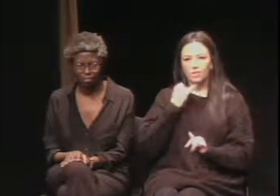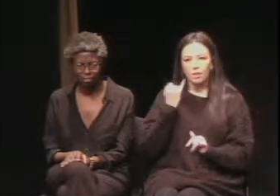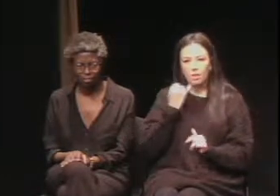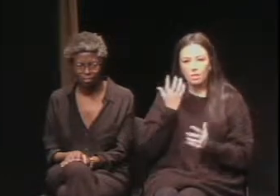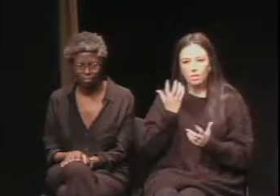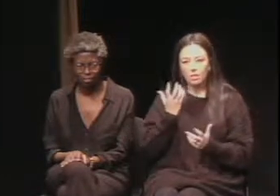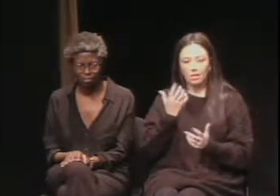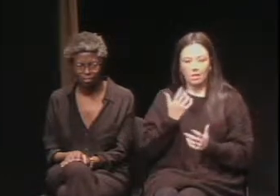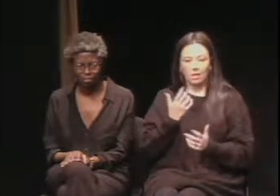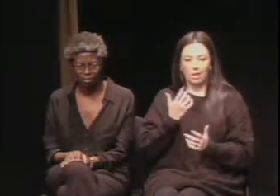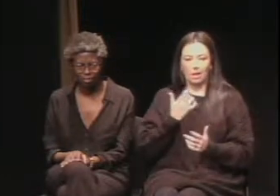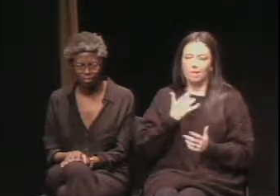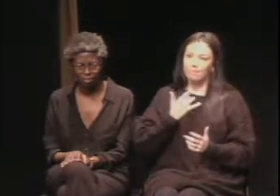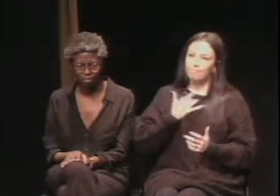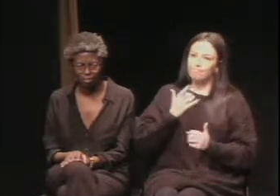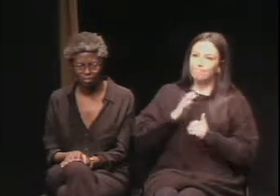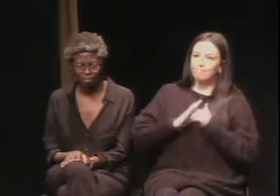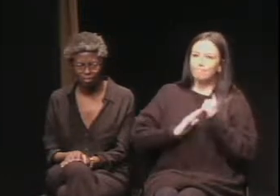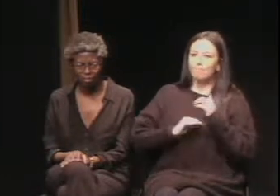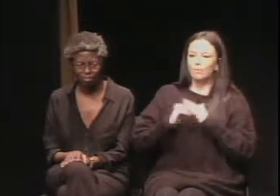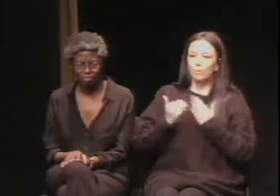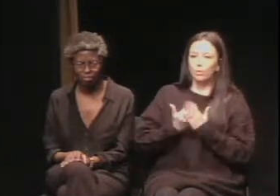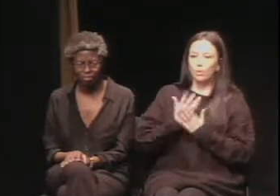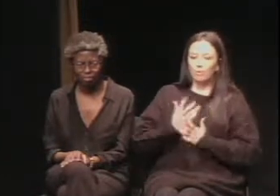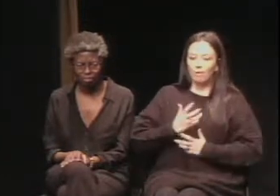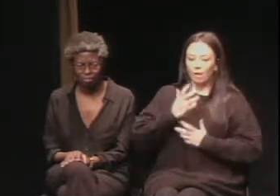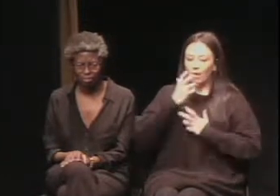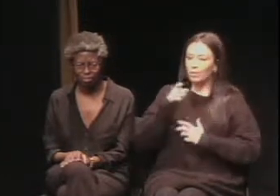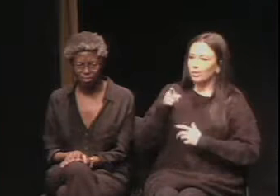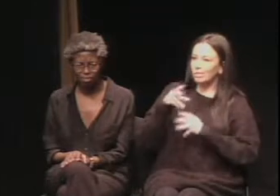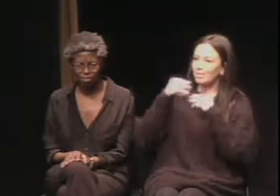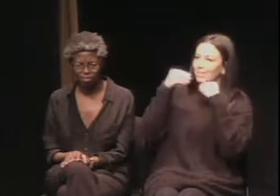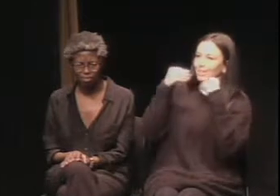finding newfound comfort in anger, she was smiling.